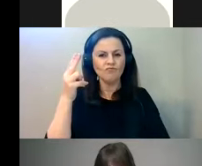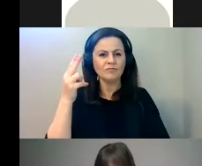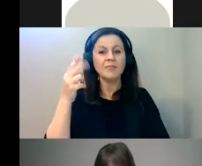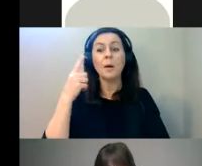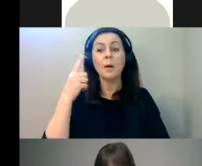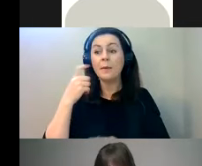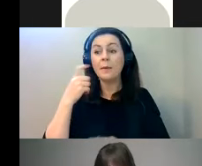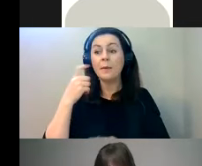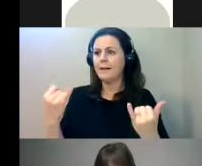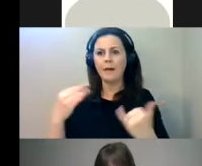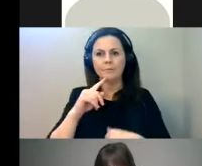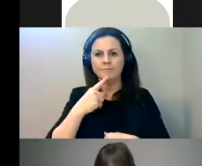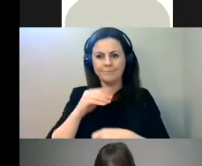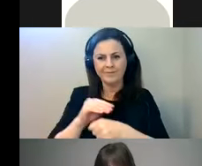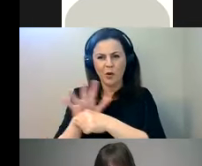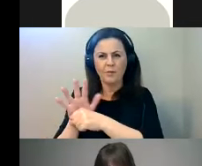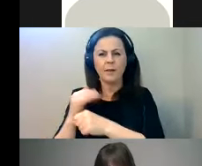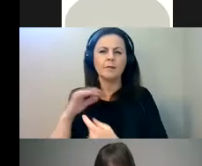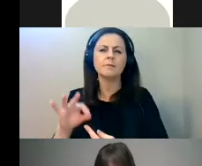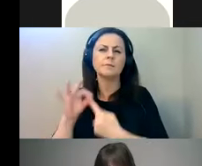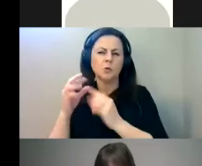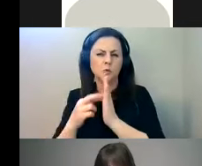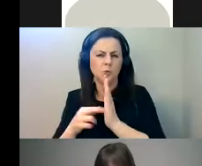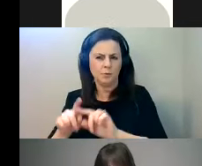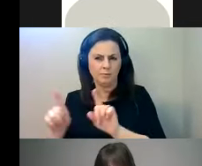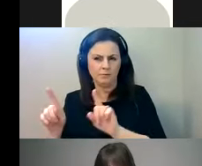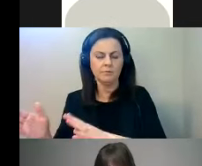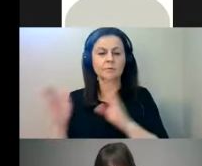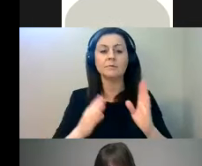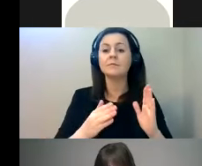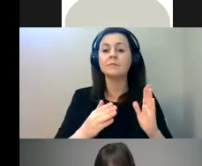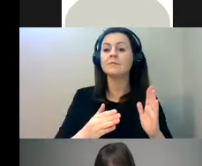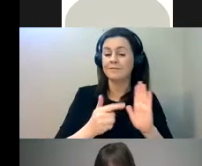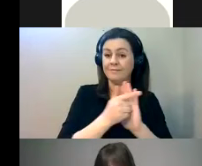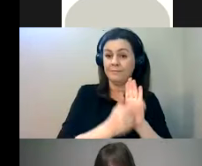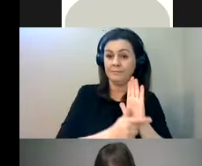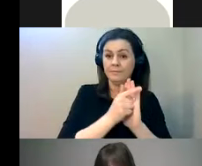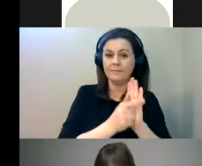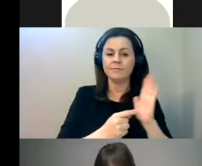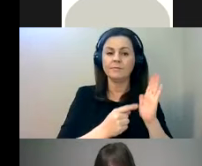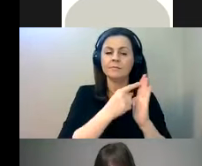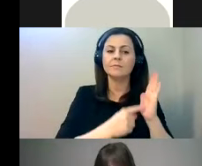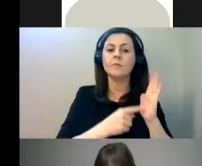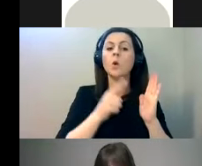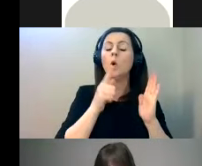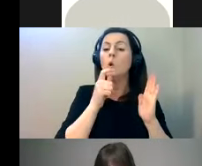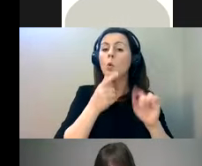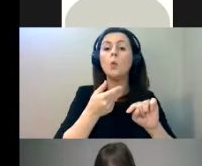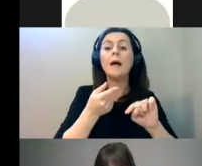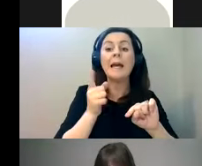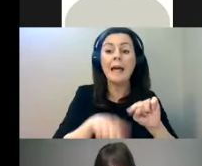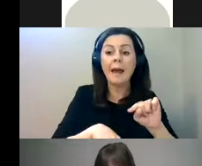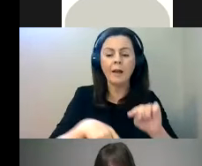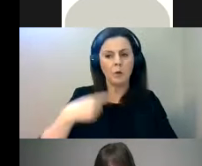the COVID pandemic. So the legislation also lists the individuals who cannot witness